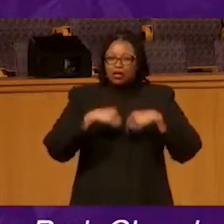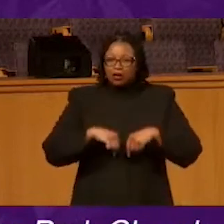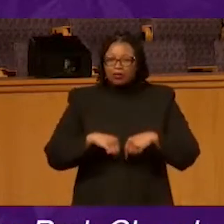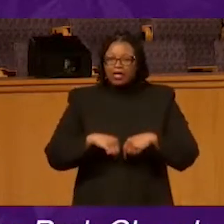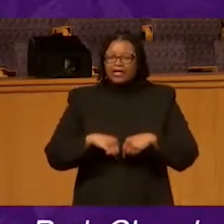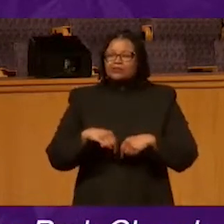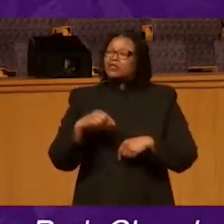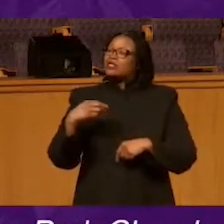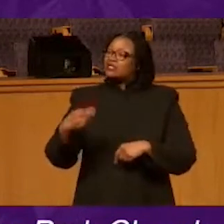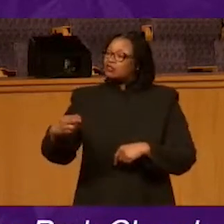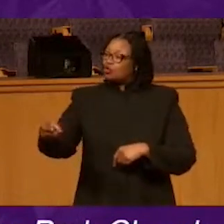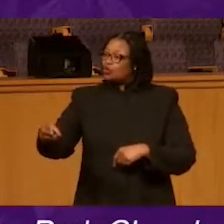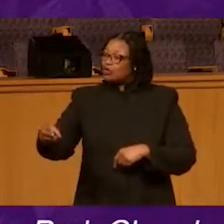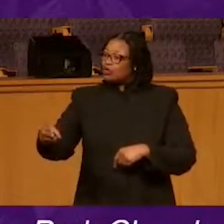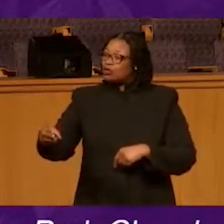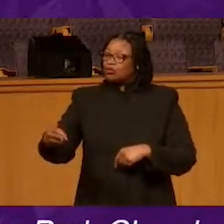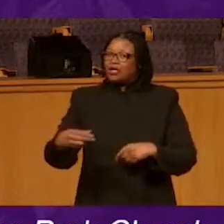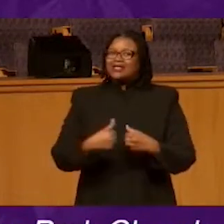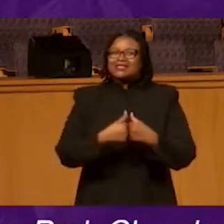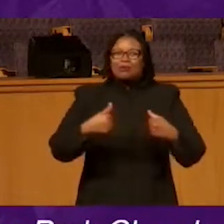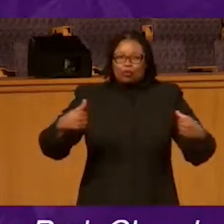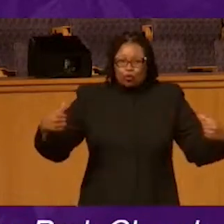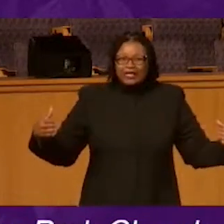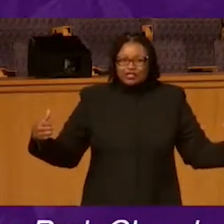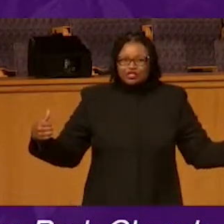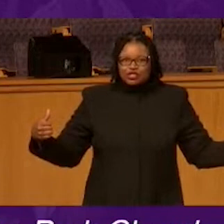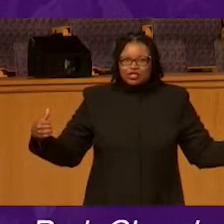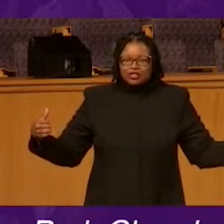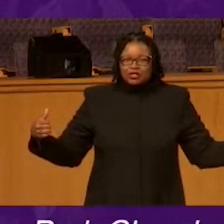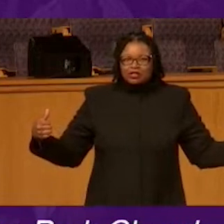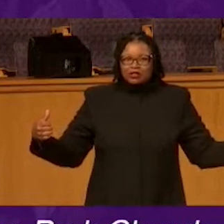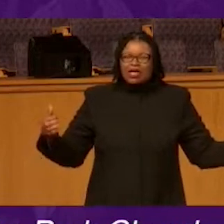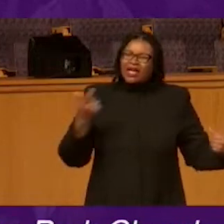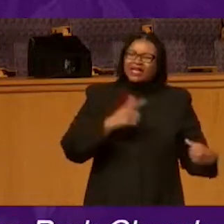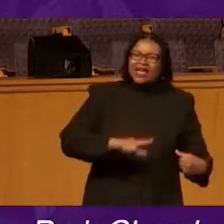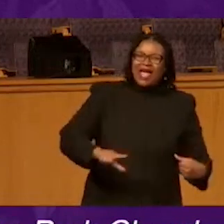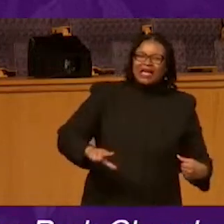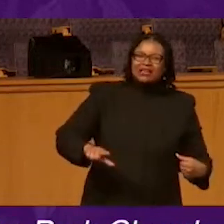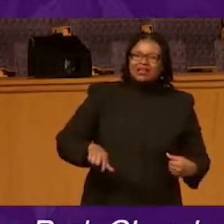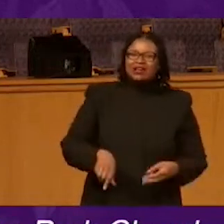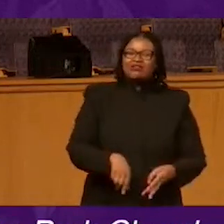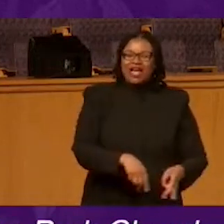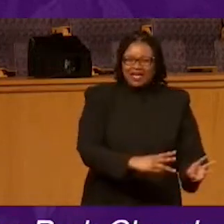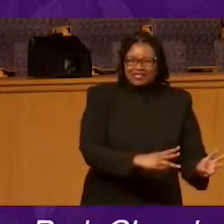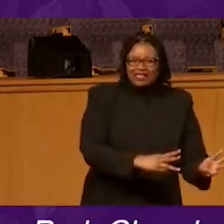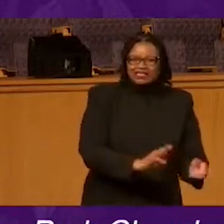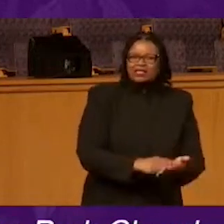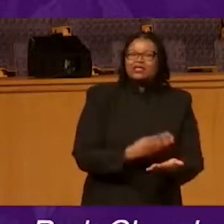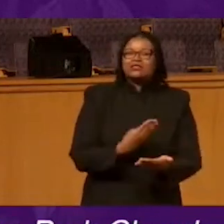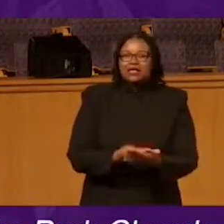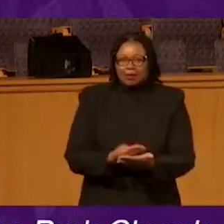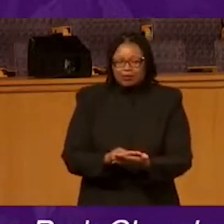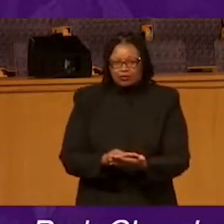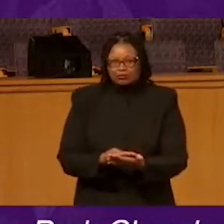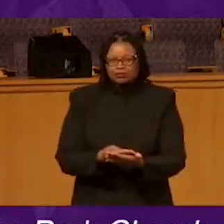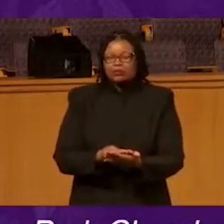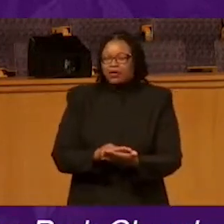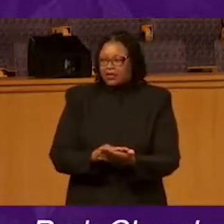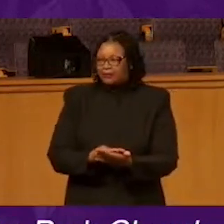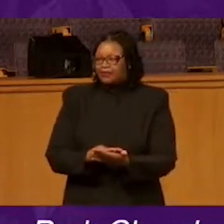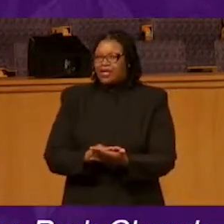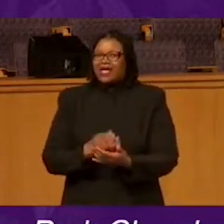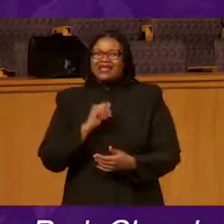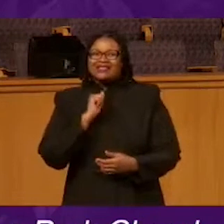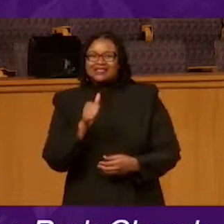historical gap, lack of access to capital. It's not a